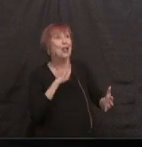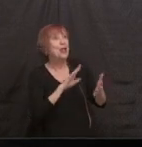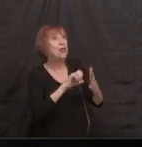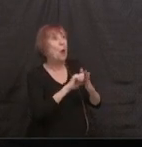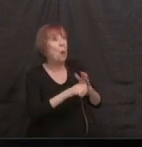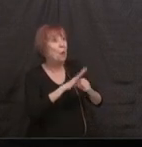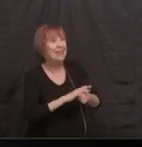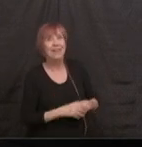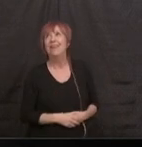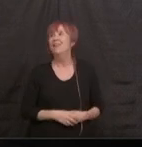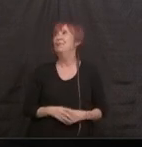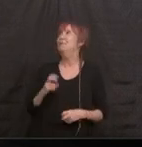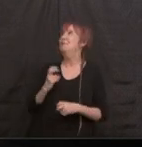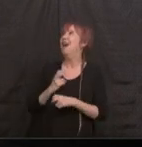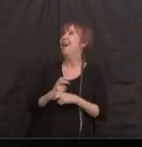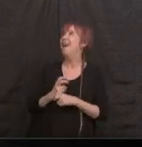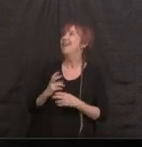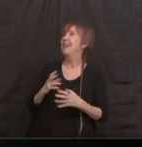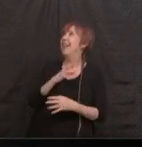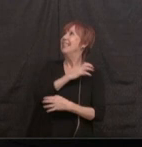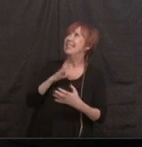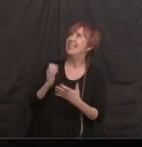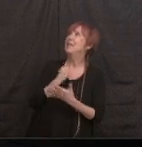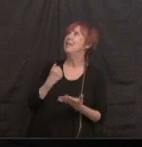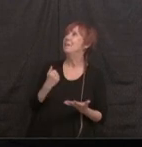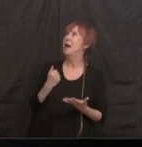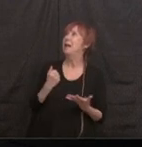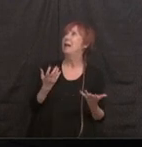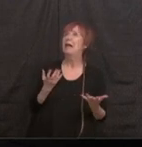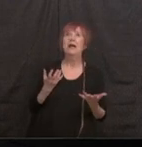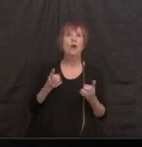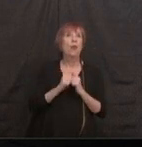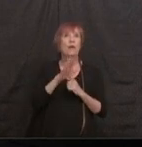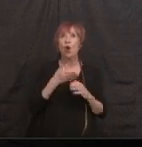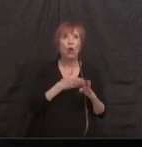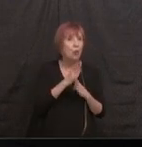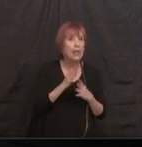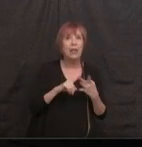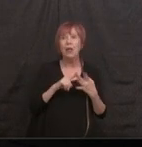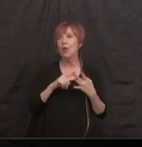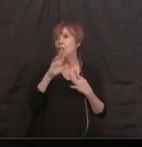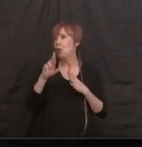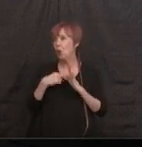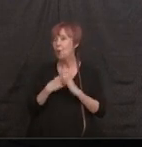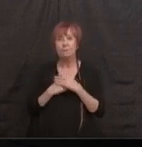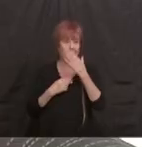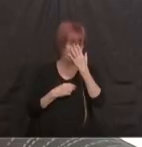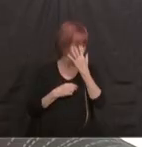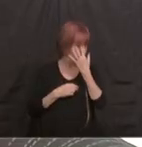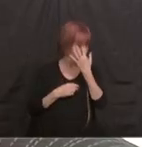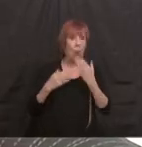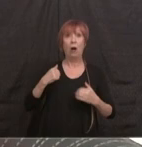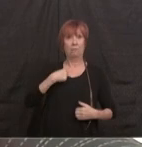a hard one. Step into your power. Inside of like your career, inside of your role and things that you see in life. So I used to be an activist when I